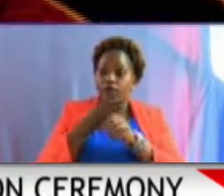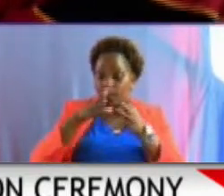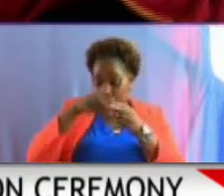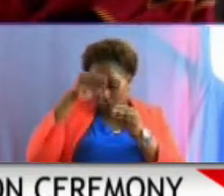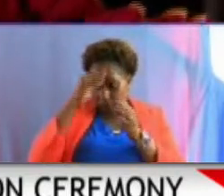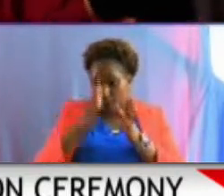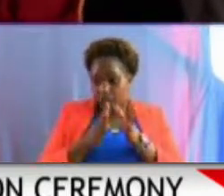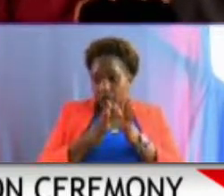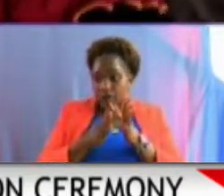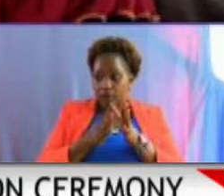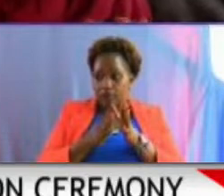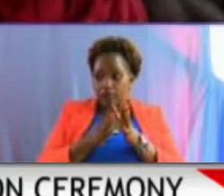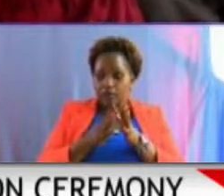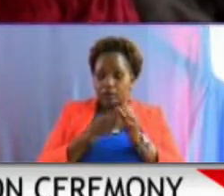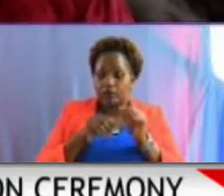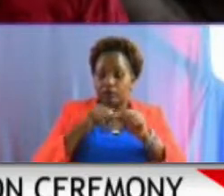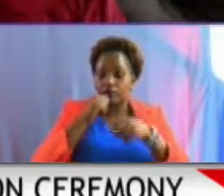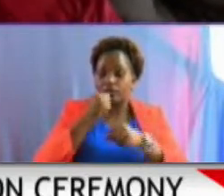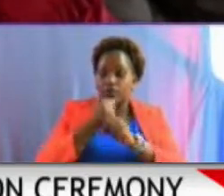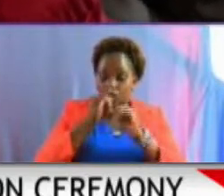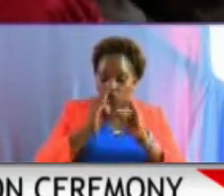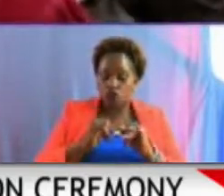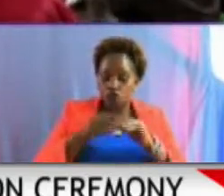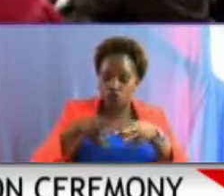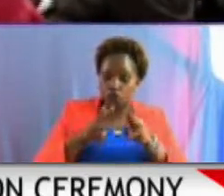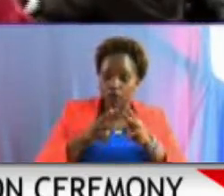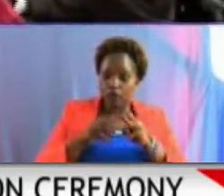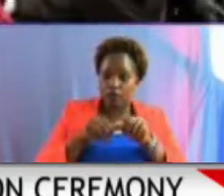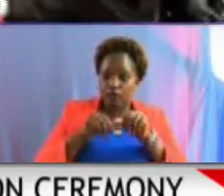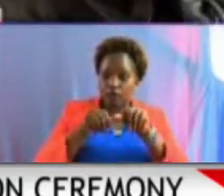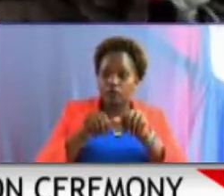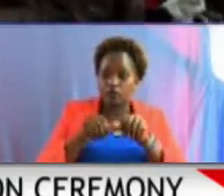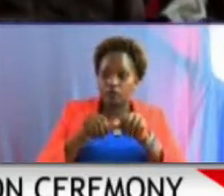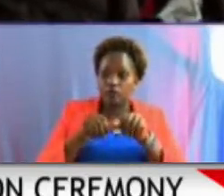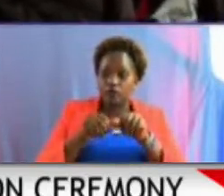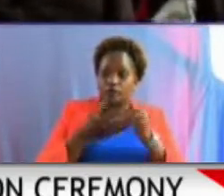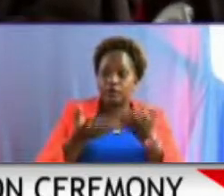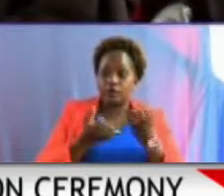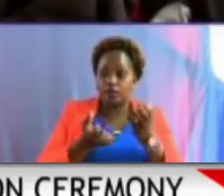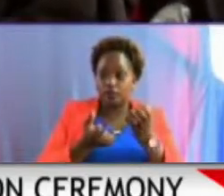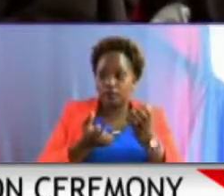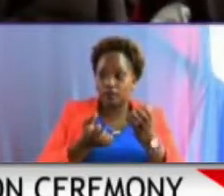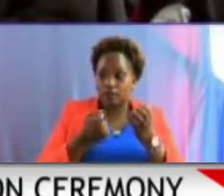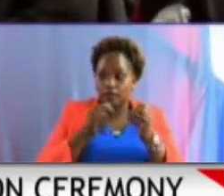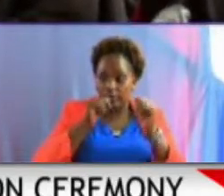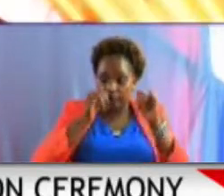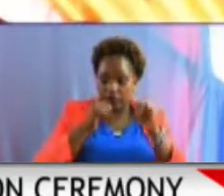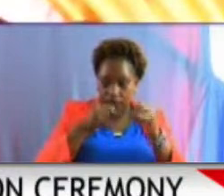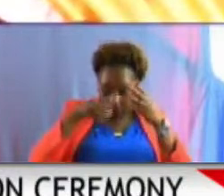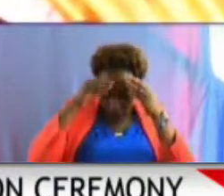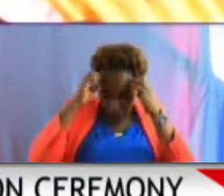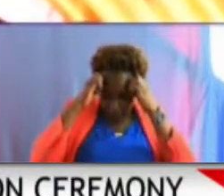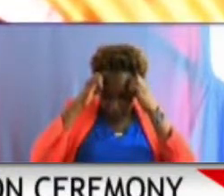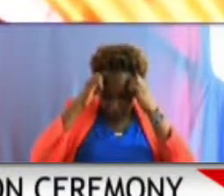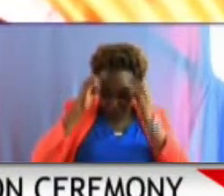students for embracing these new ways of carrying out the business of the university.